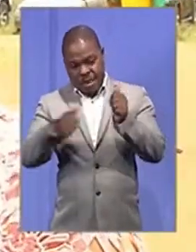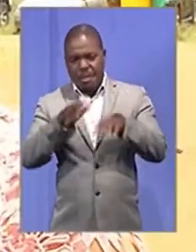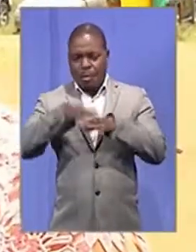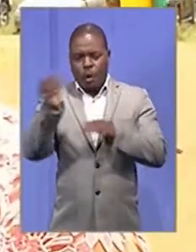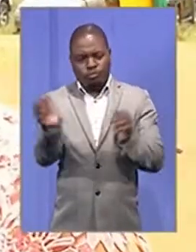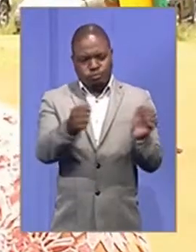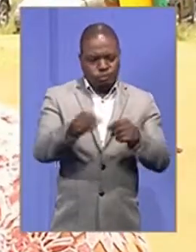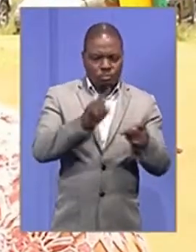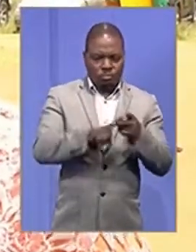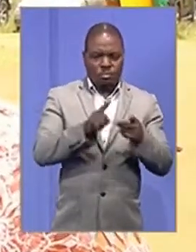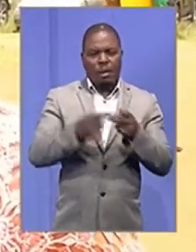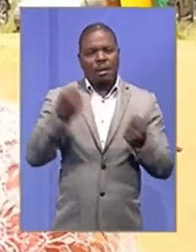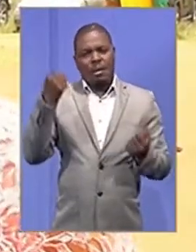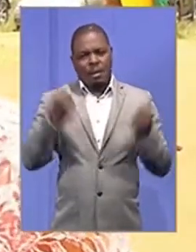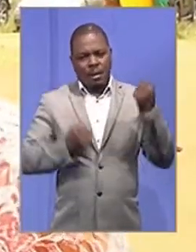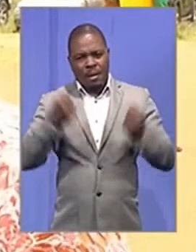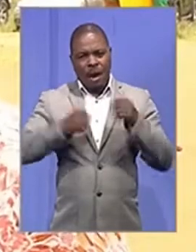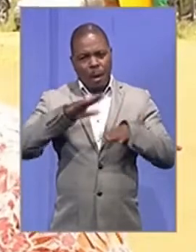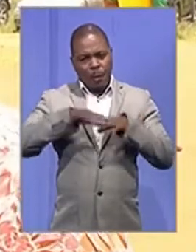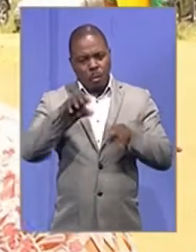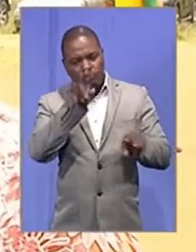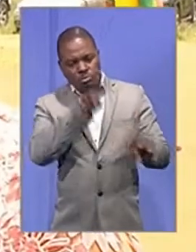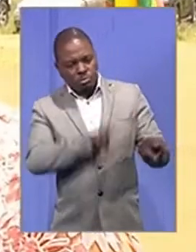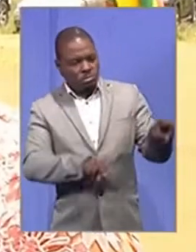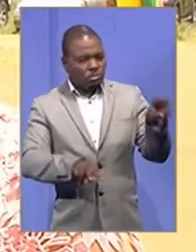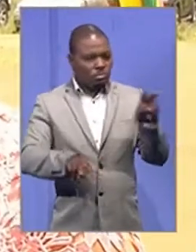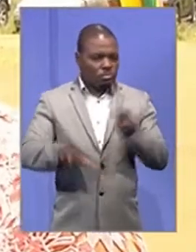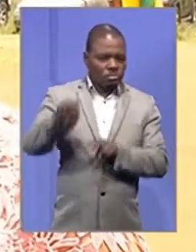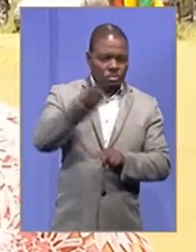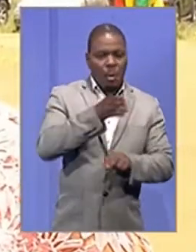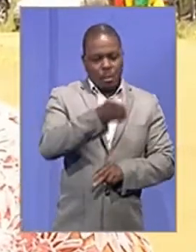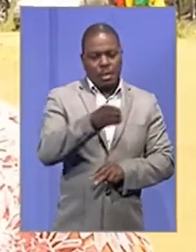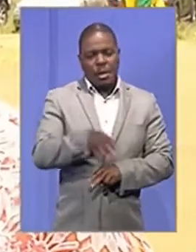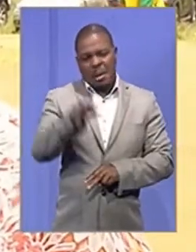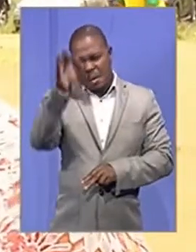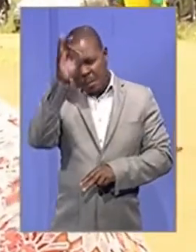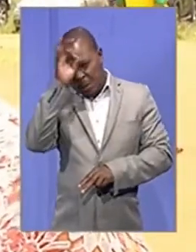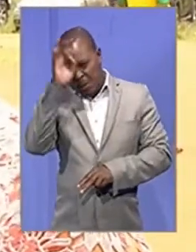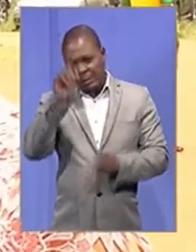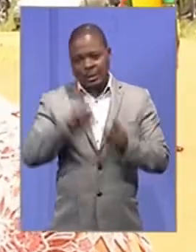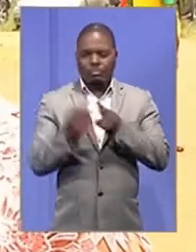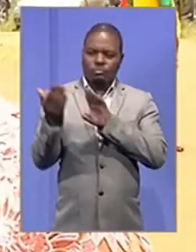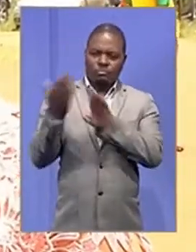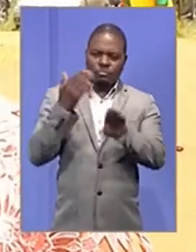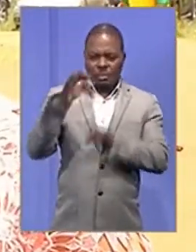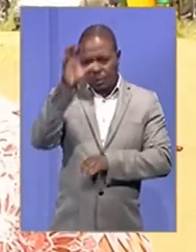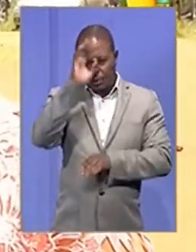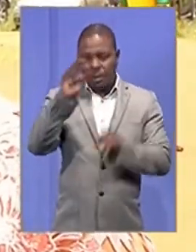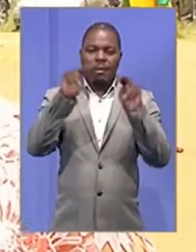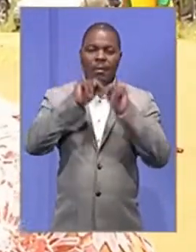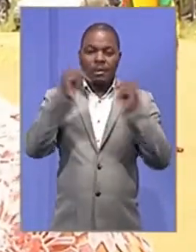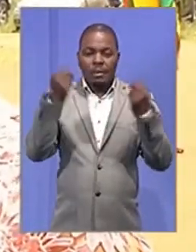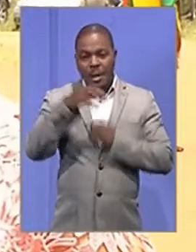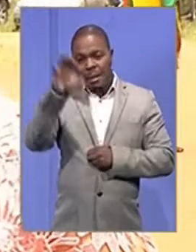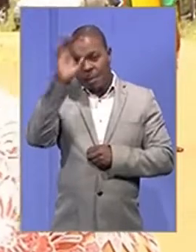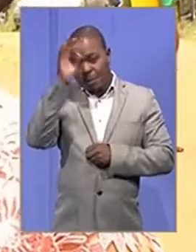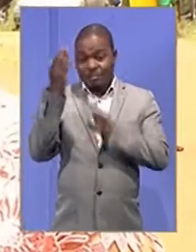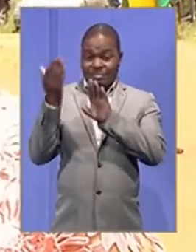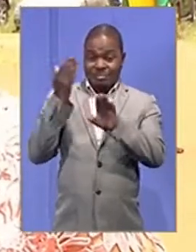the patrol cars. We have got our police, we have got our traffic officials, and we have got our national traffic police, you